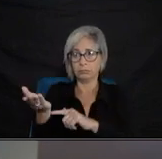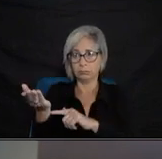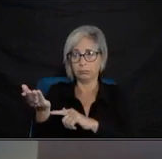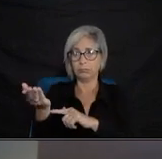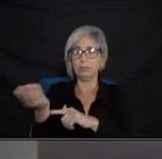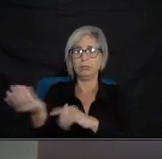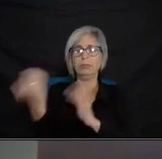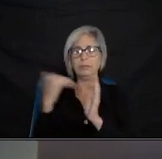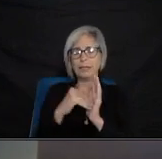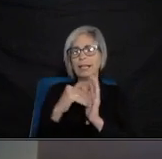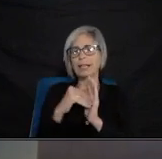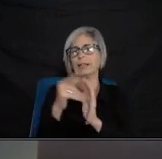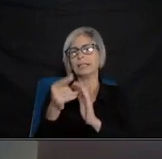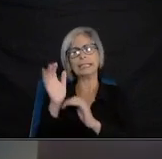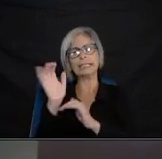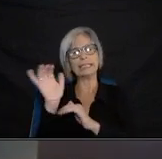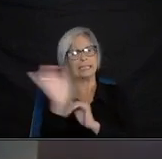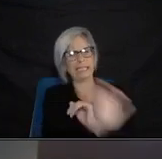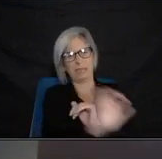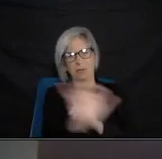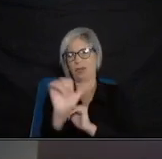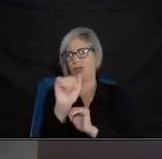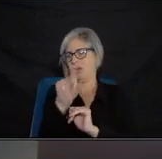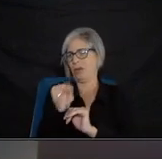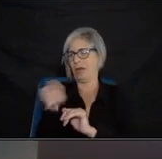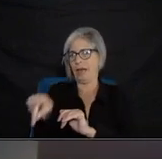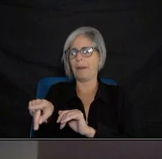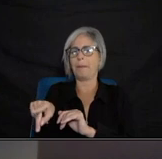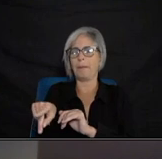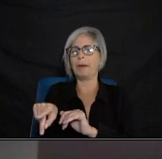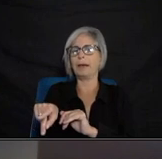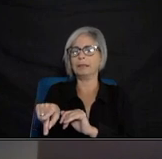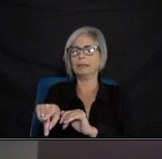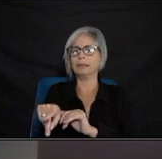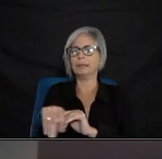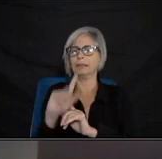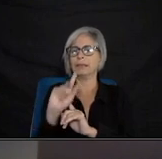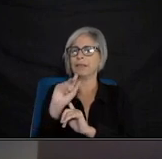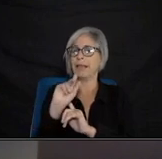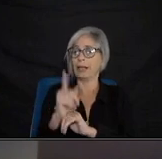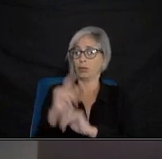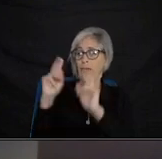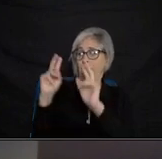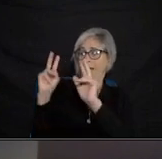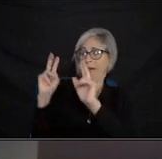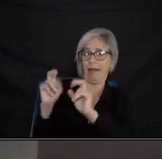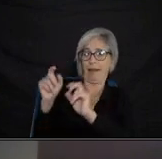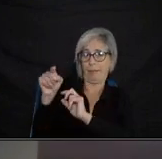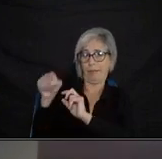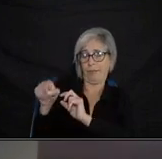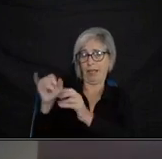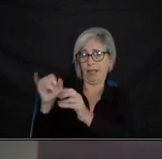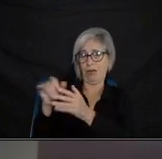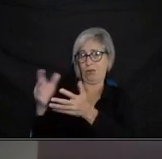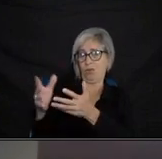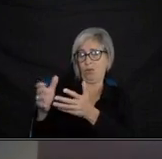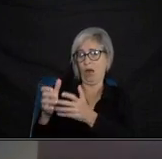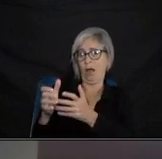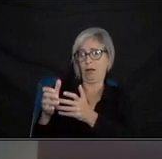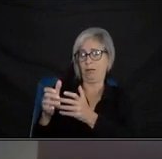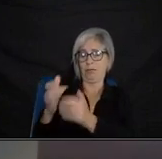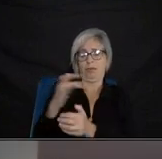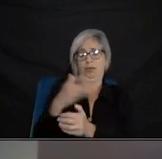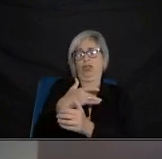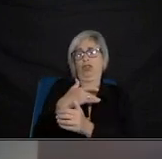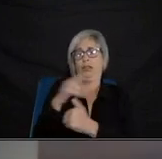And again, you just similar to the app, you just click on the actual item that you wanted to raise a concern about